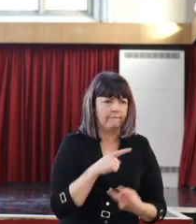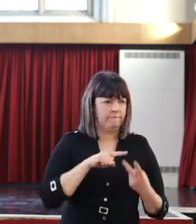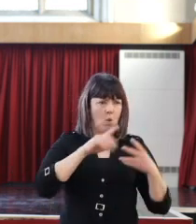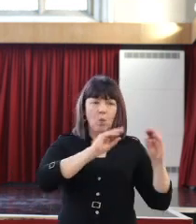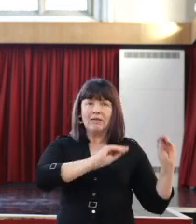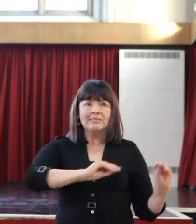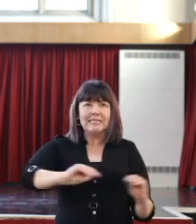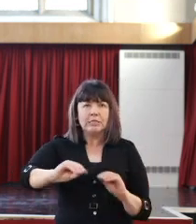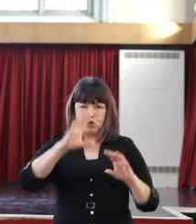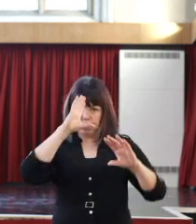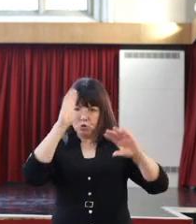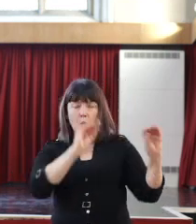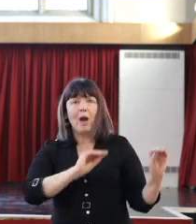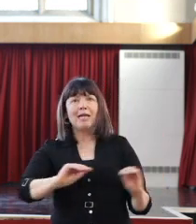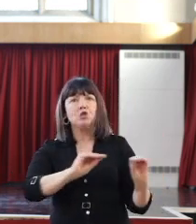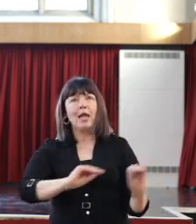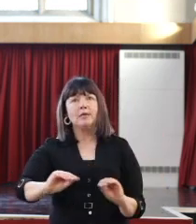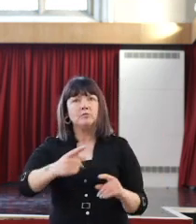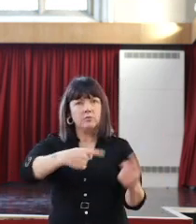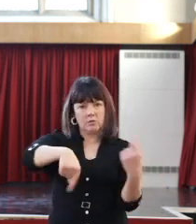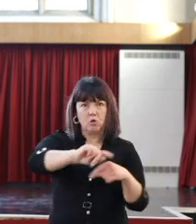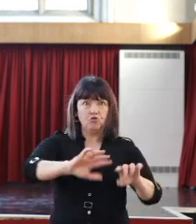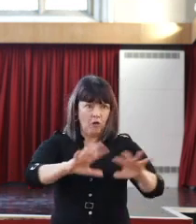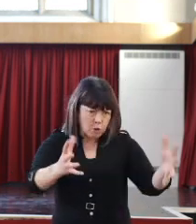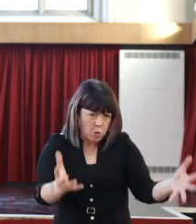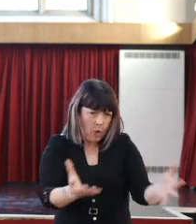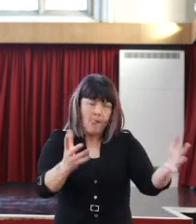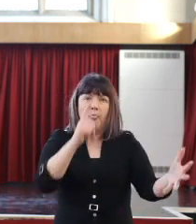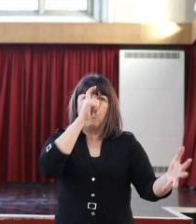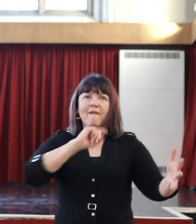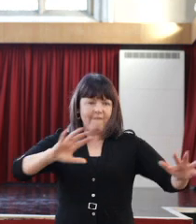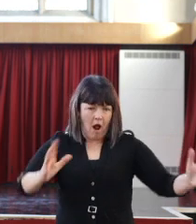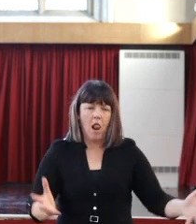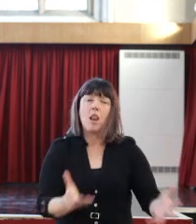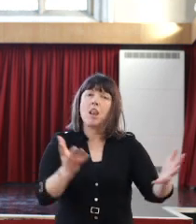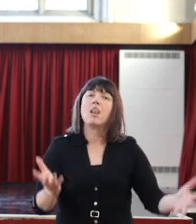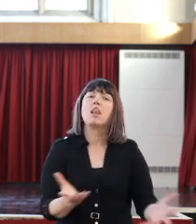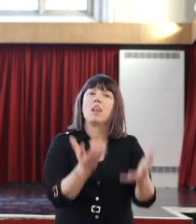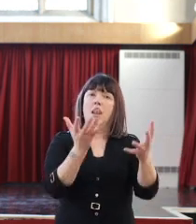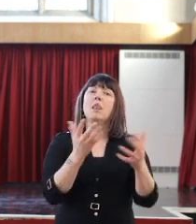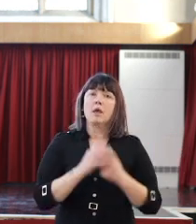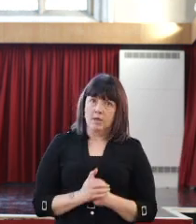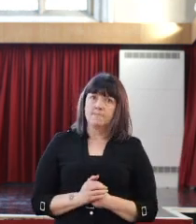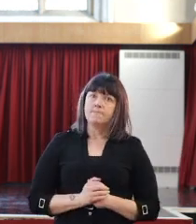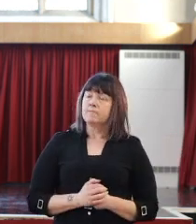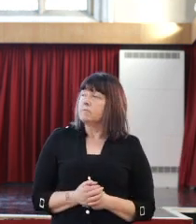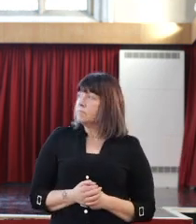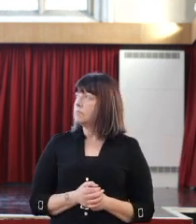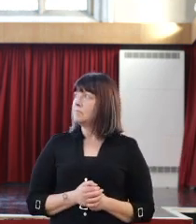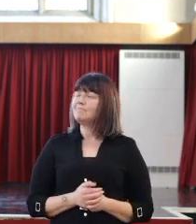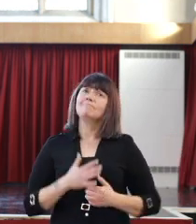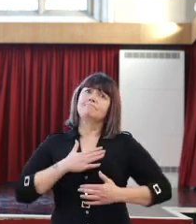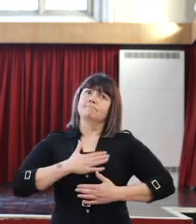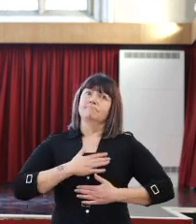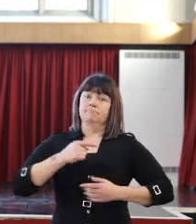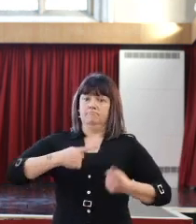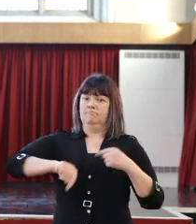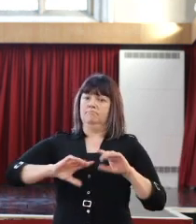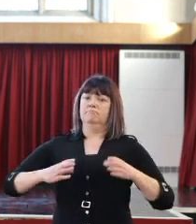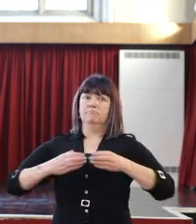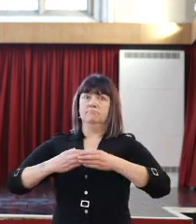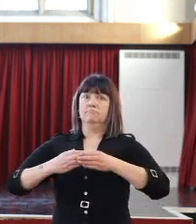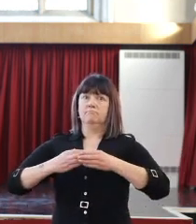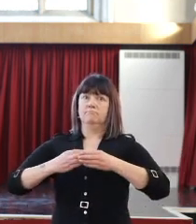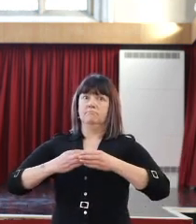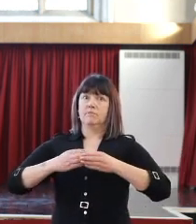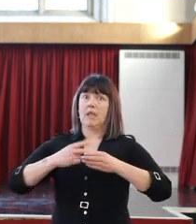raise up the local developer and creative community. Our Artlist developers are honestly some of the best in the whole world,